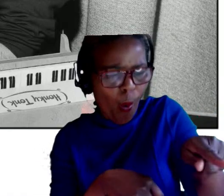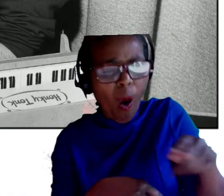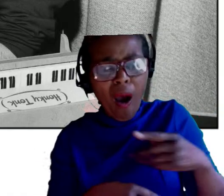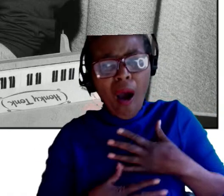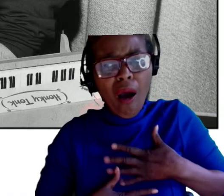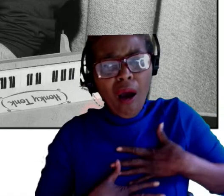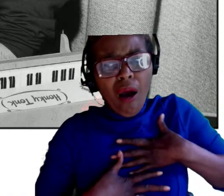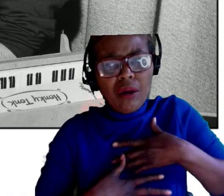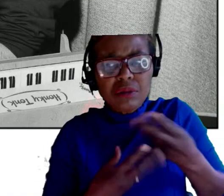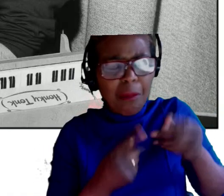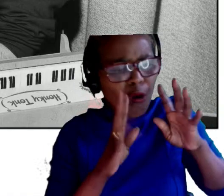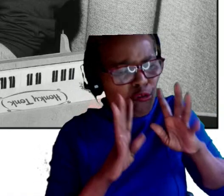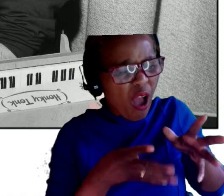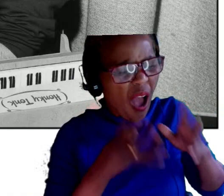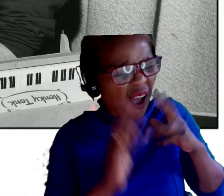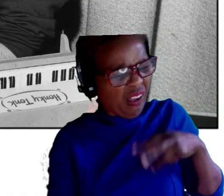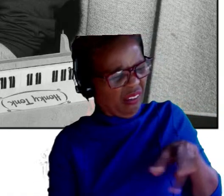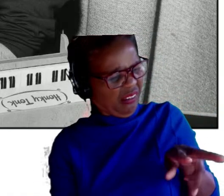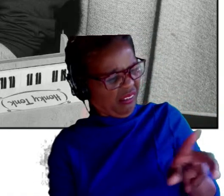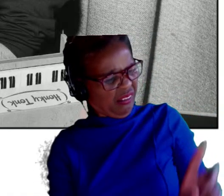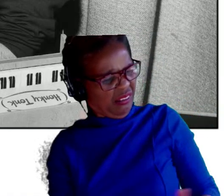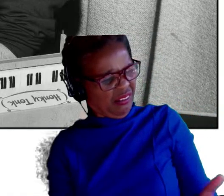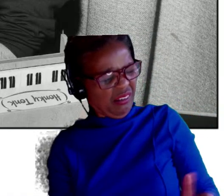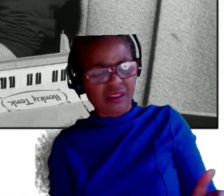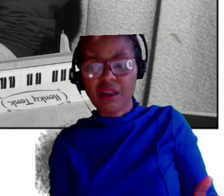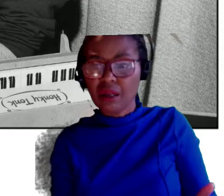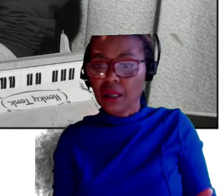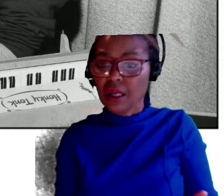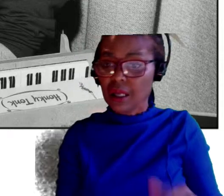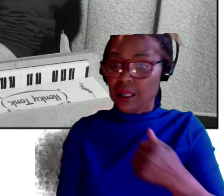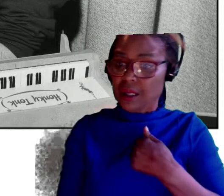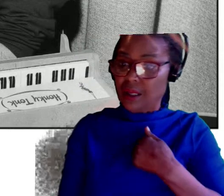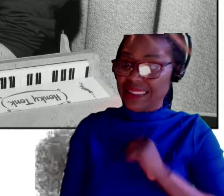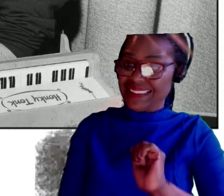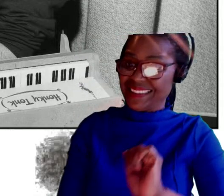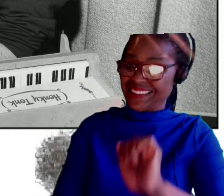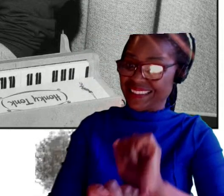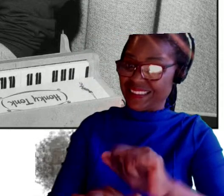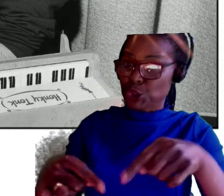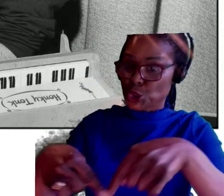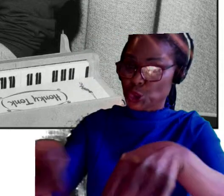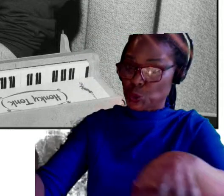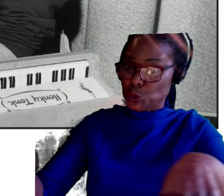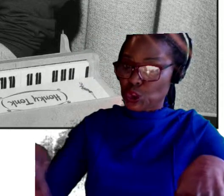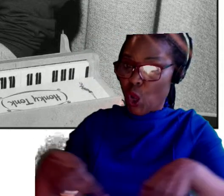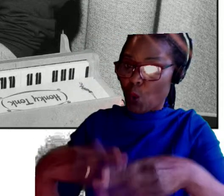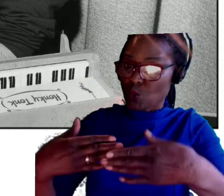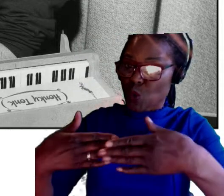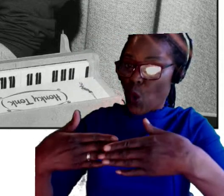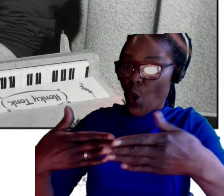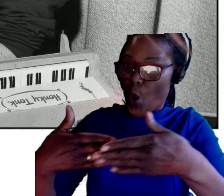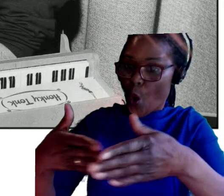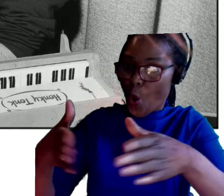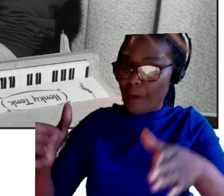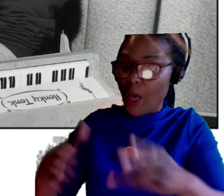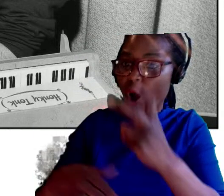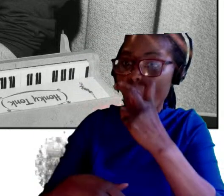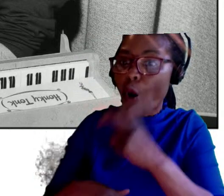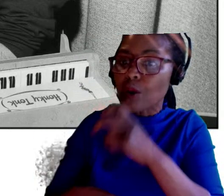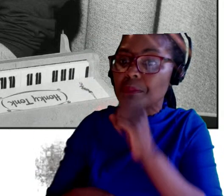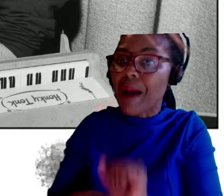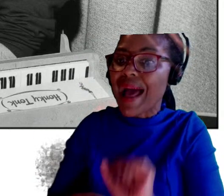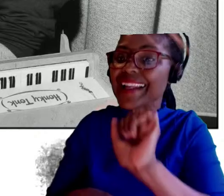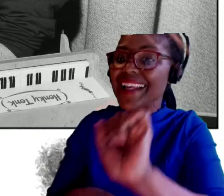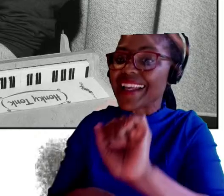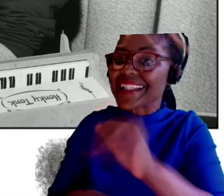And Bryars realizes he's left his own studio door ajar and the old man's repeated refrain has been steeping